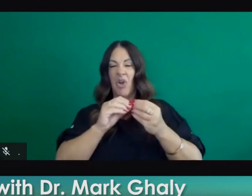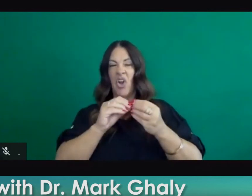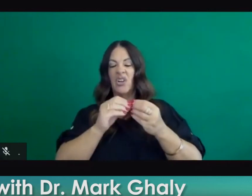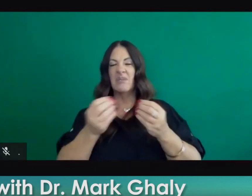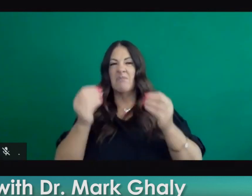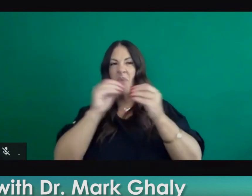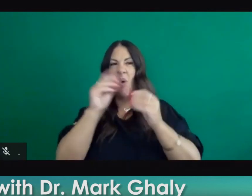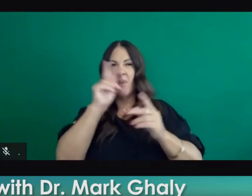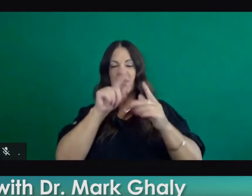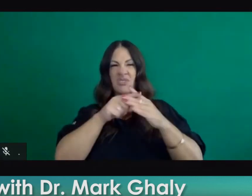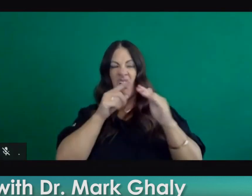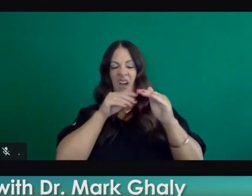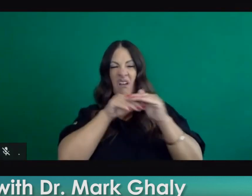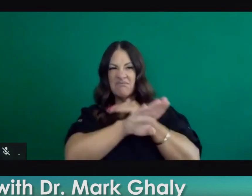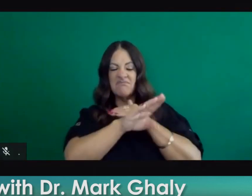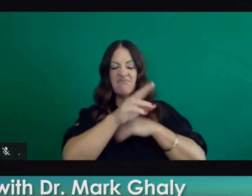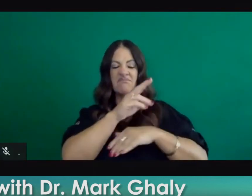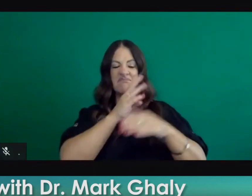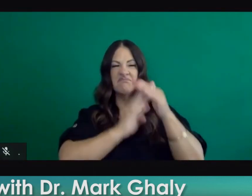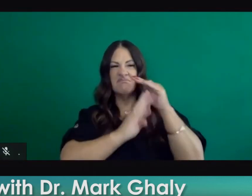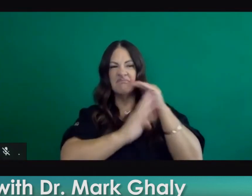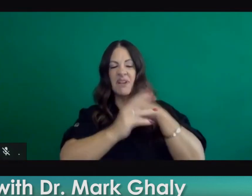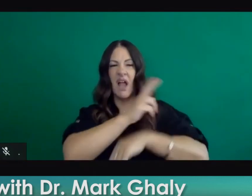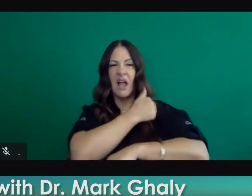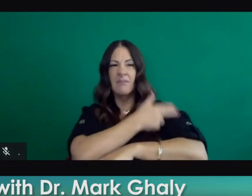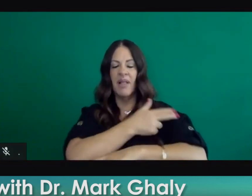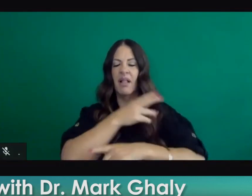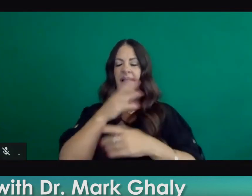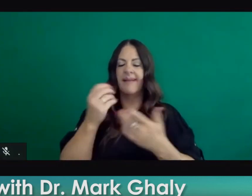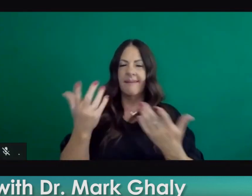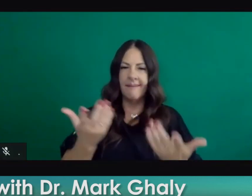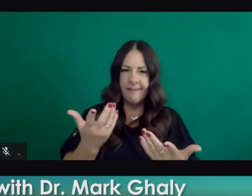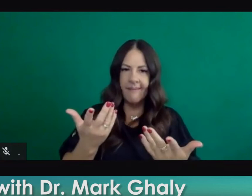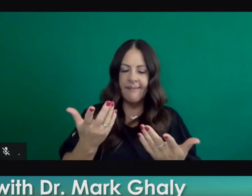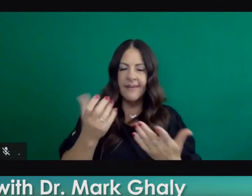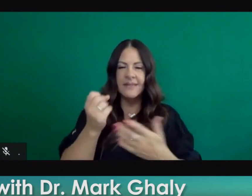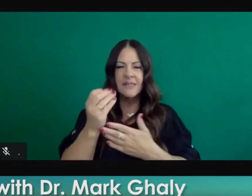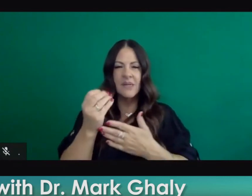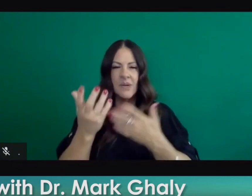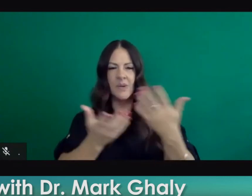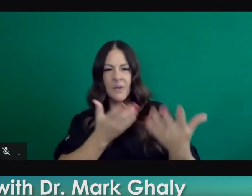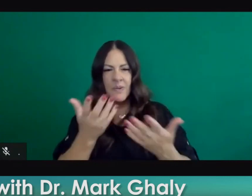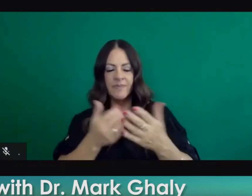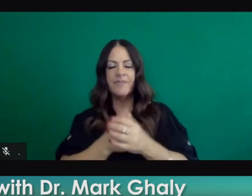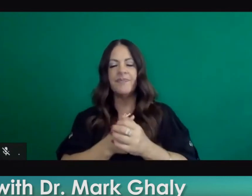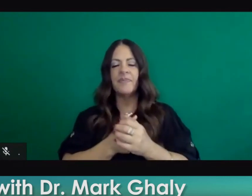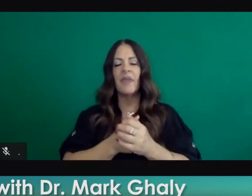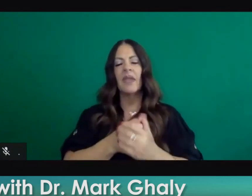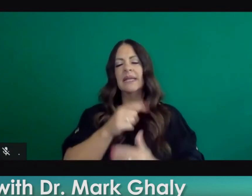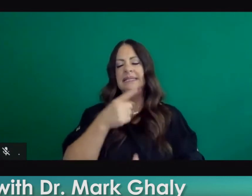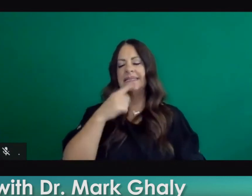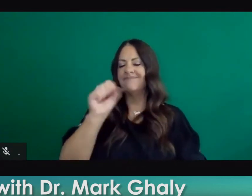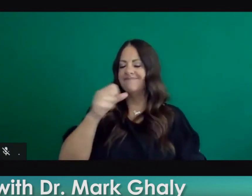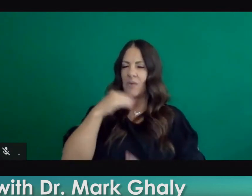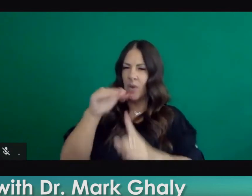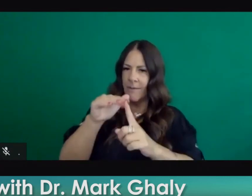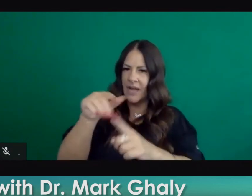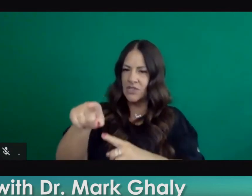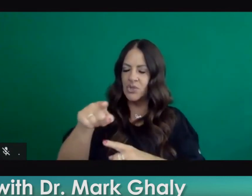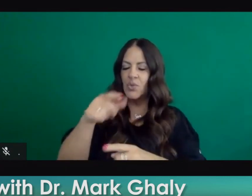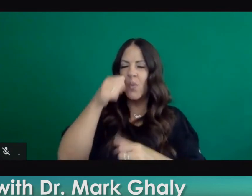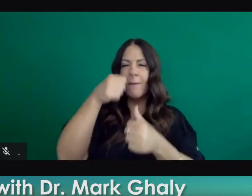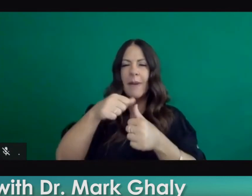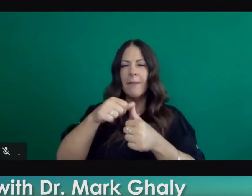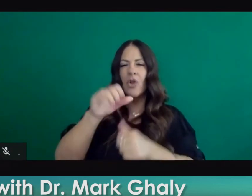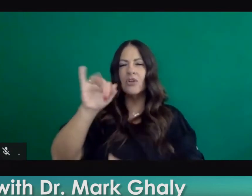talk about them so much is so that we keep our guard up. And our hope, and as I'll remind you, back on the